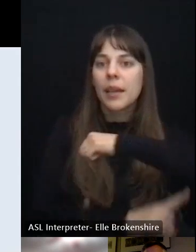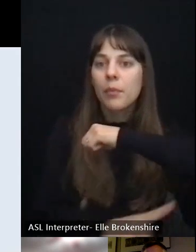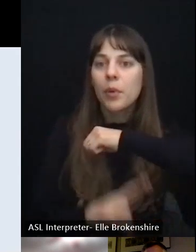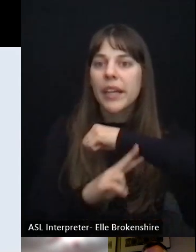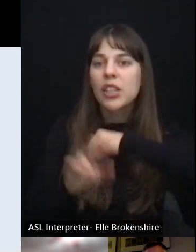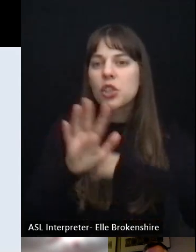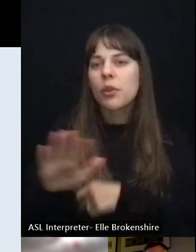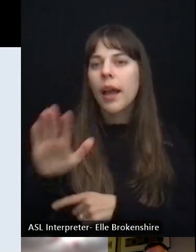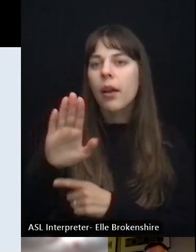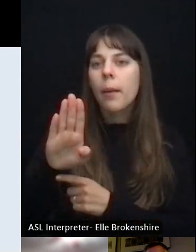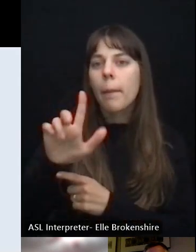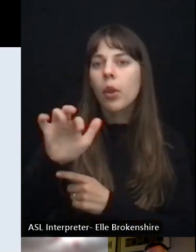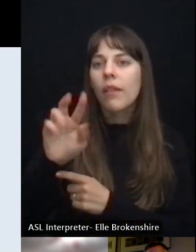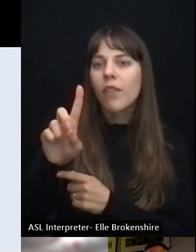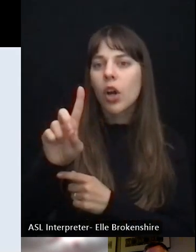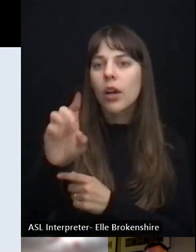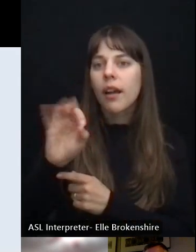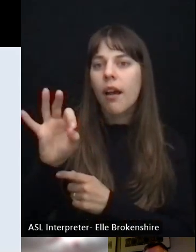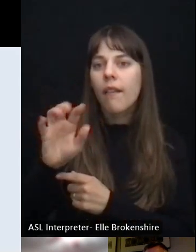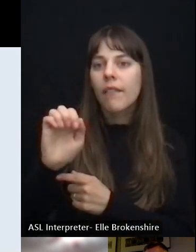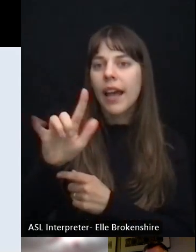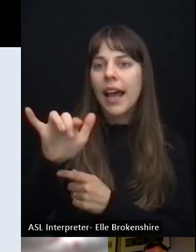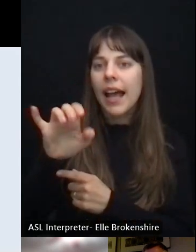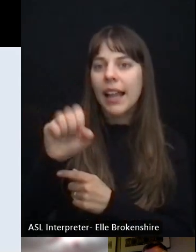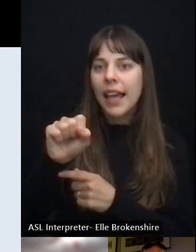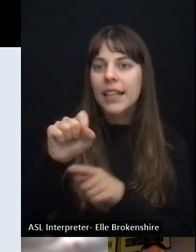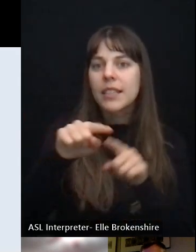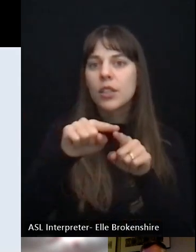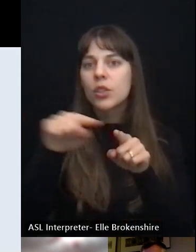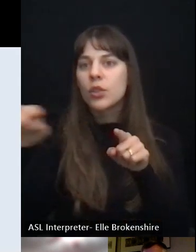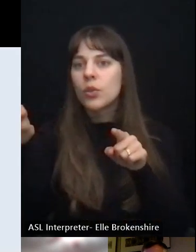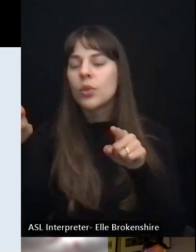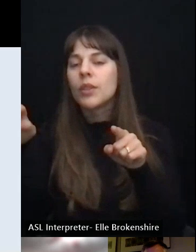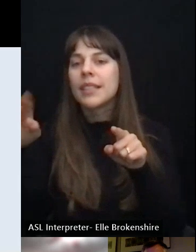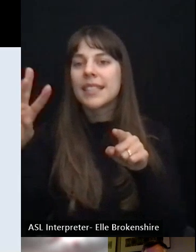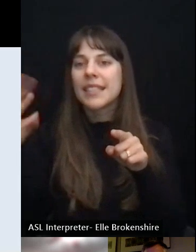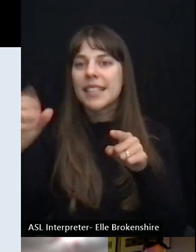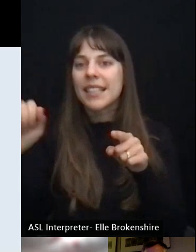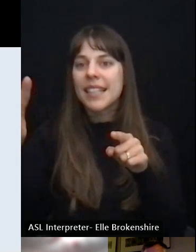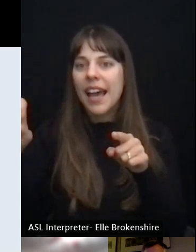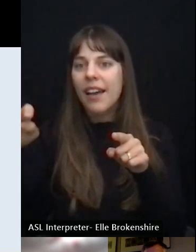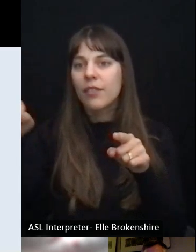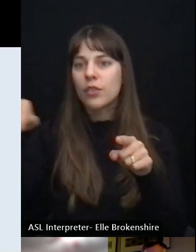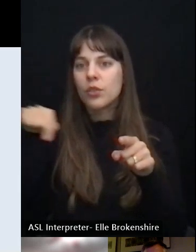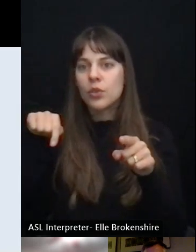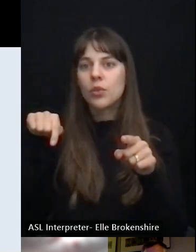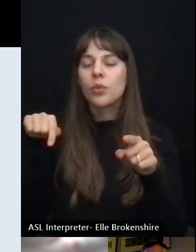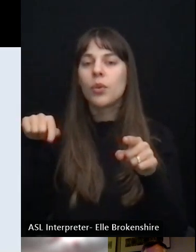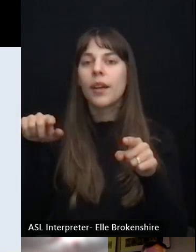is, down through 6th Avenue, and then to Liberty to where Gateway Station is.